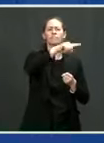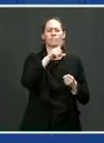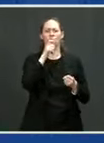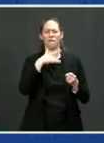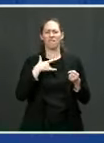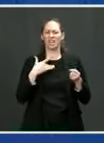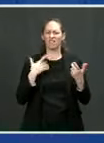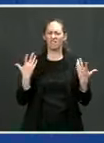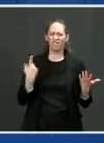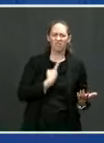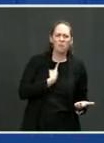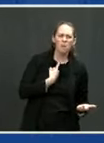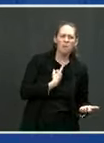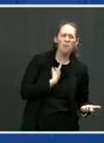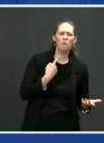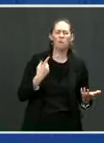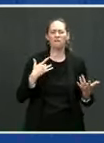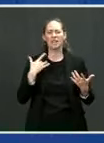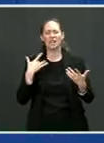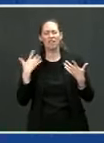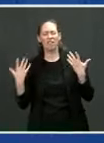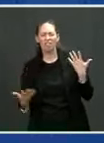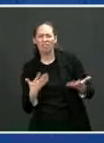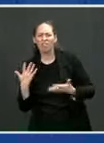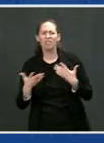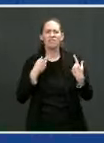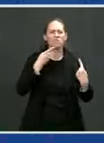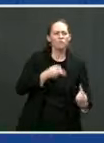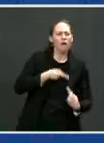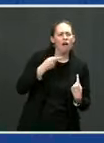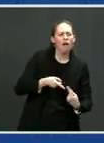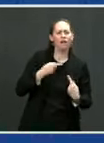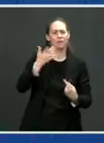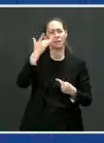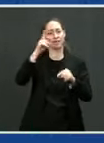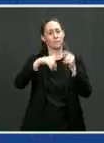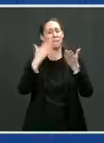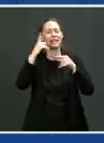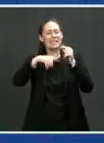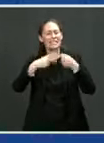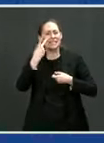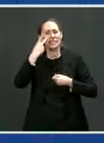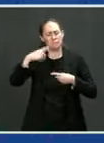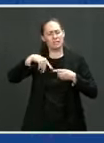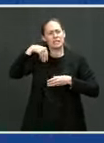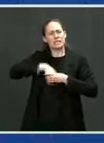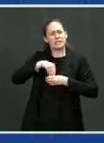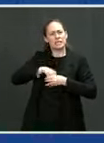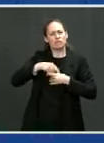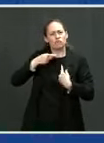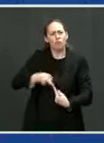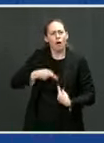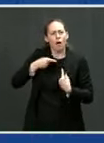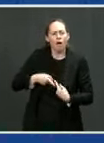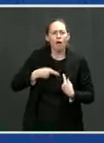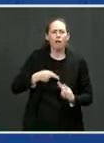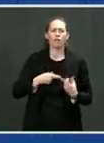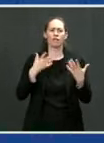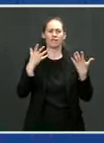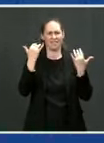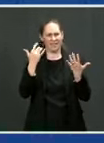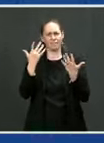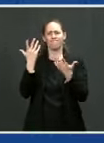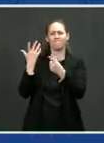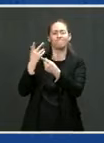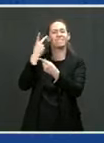who continue to recover from wounds, seen and unseen, in the wake of these tragedies. And